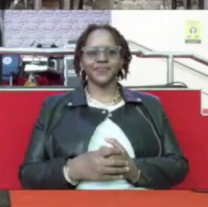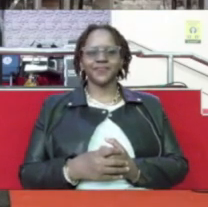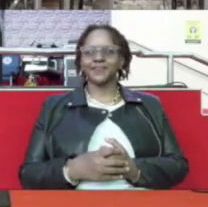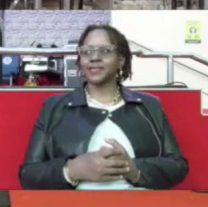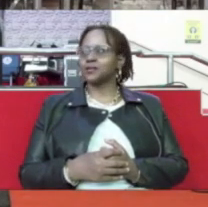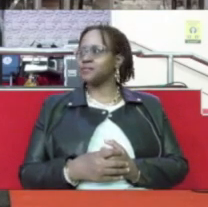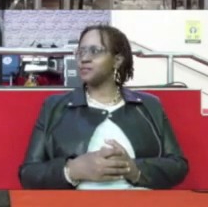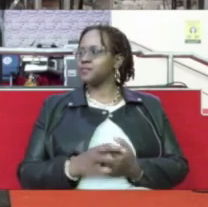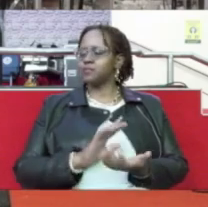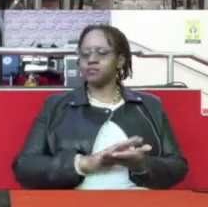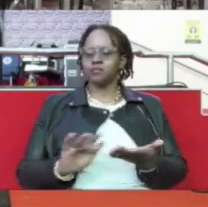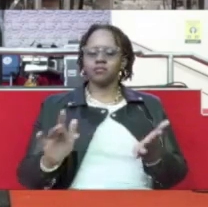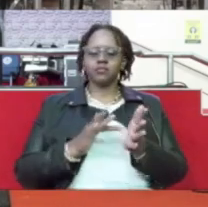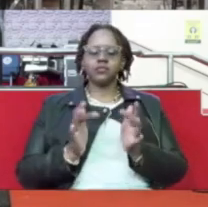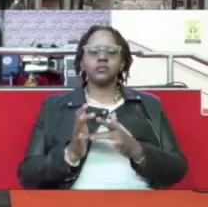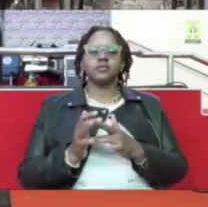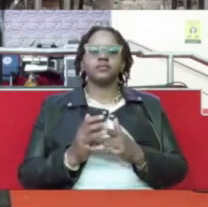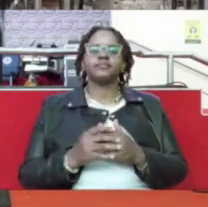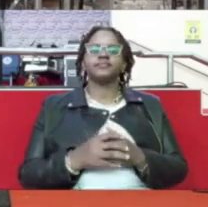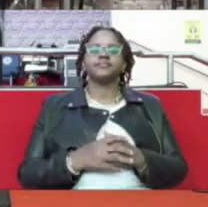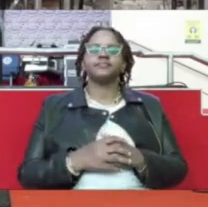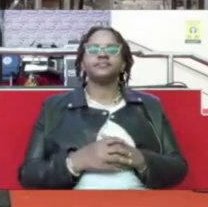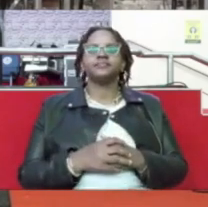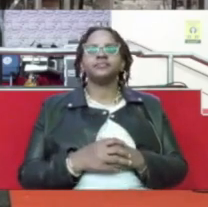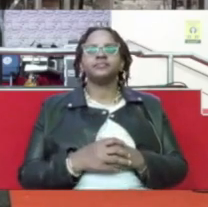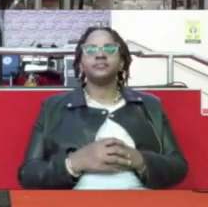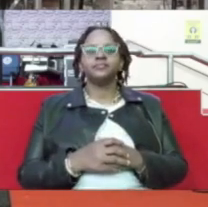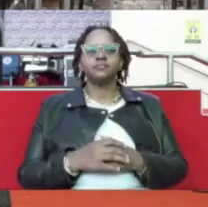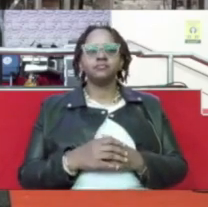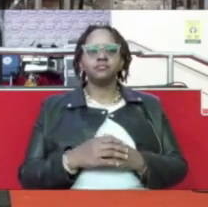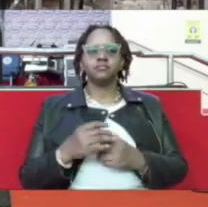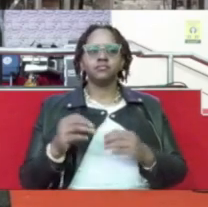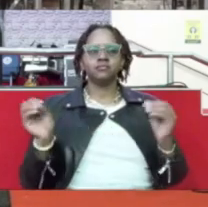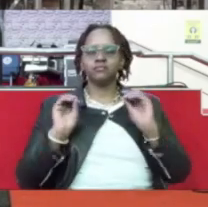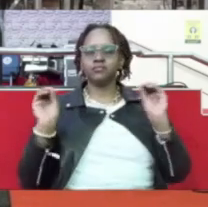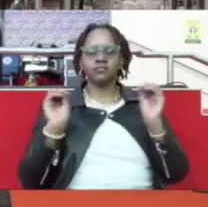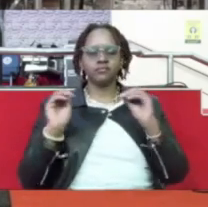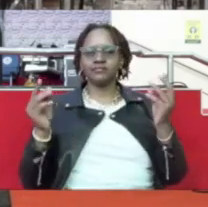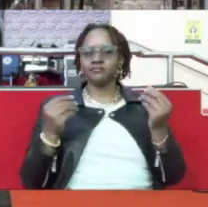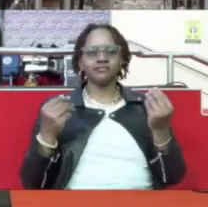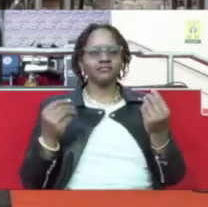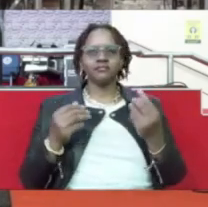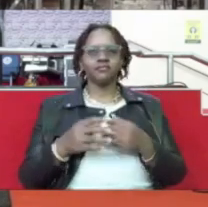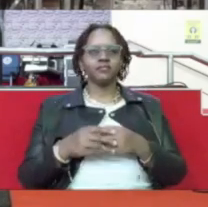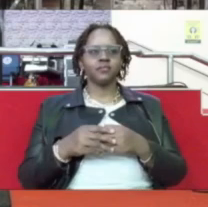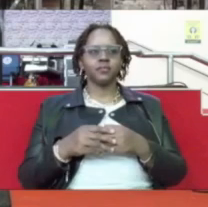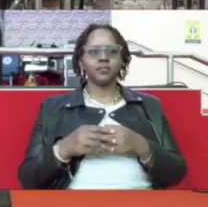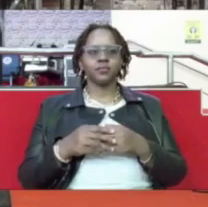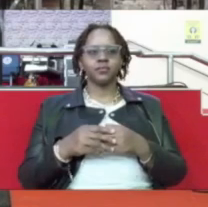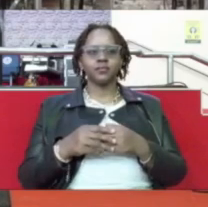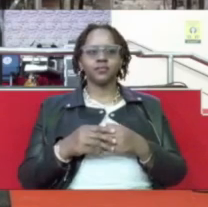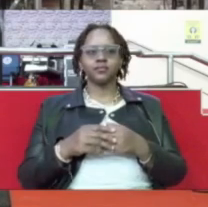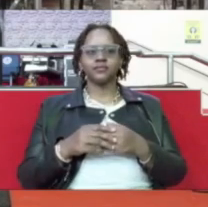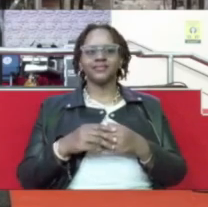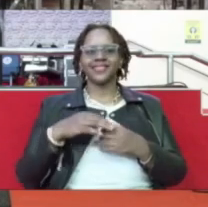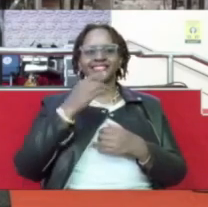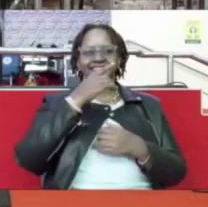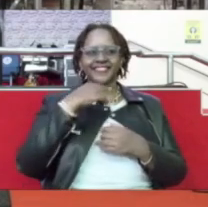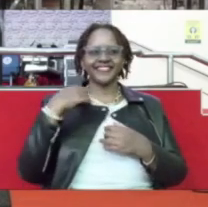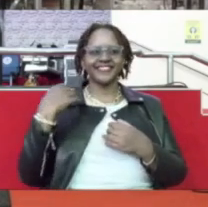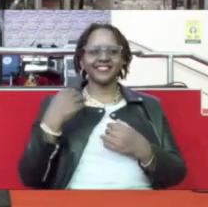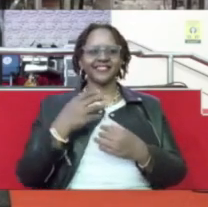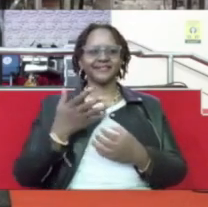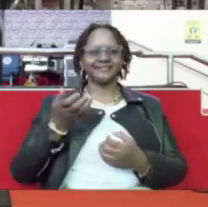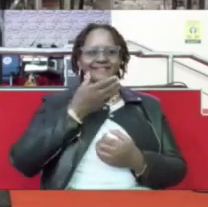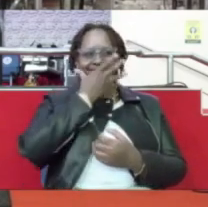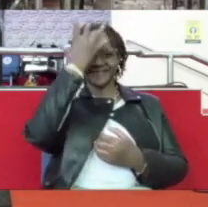the name of the Lord. It costs nothing. Hakuna gharama kwa hiyo. Yet it makes you younger. Na inakufanya ukawa